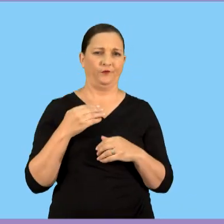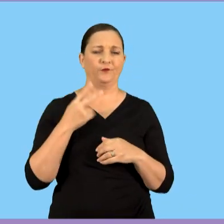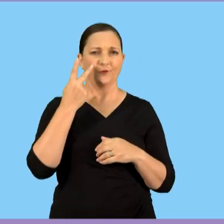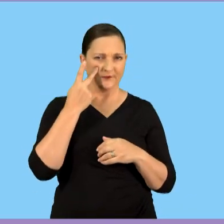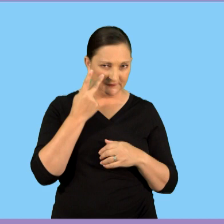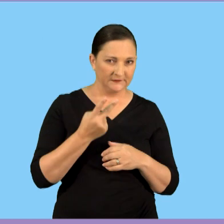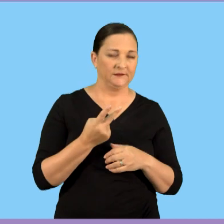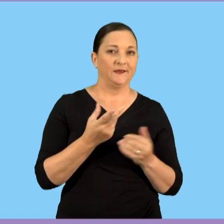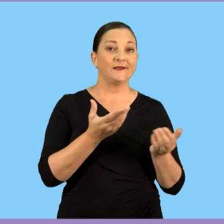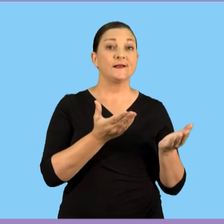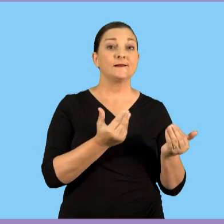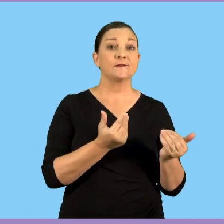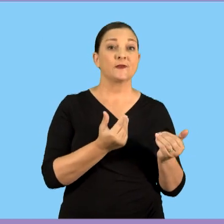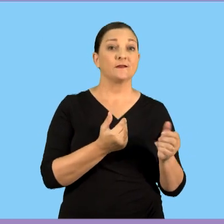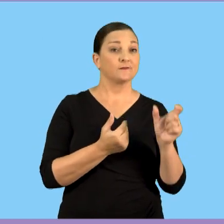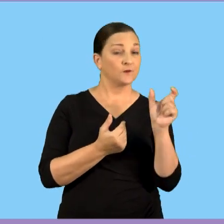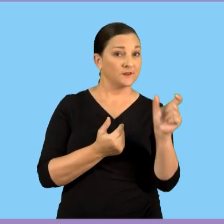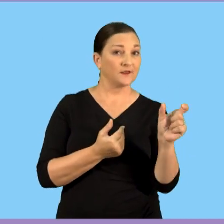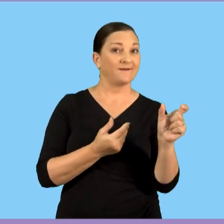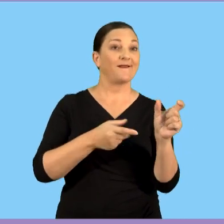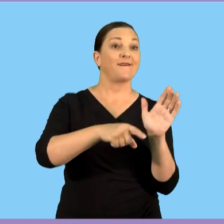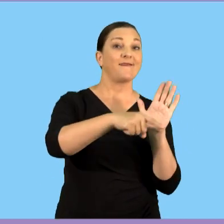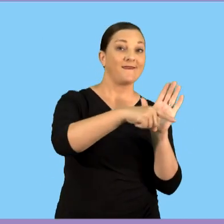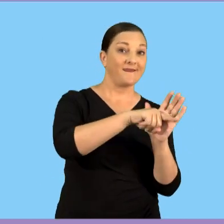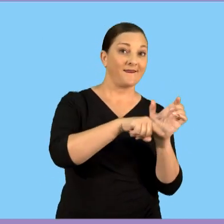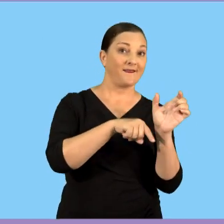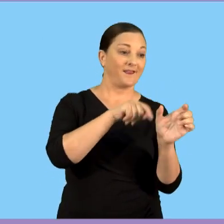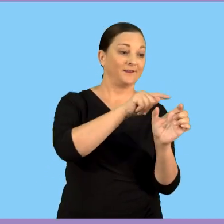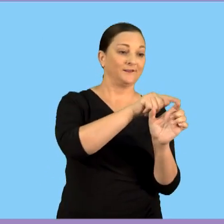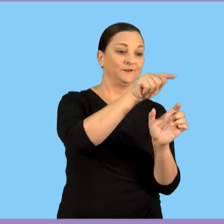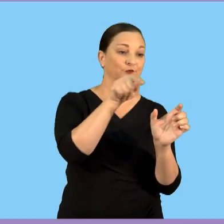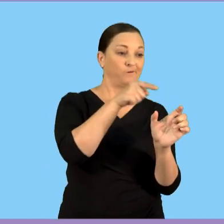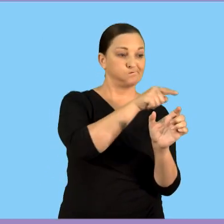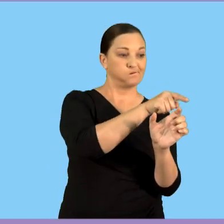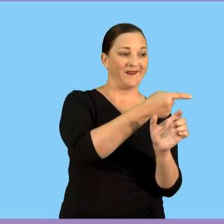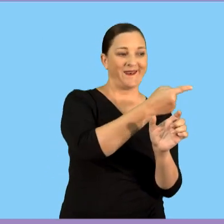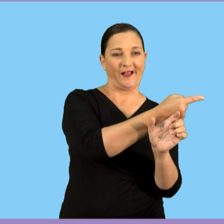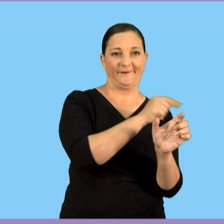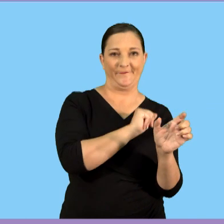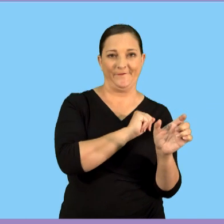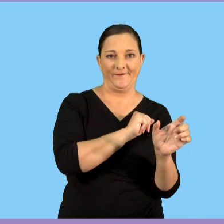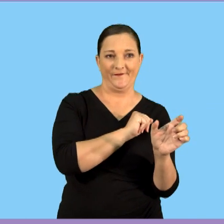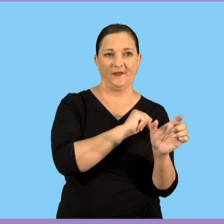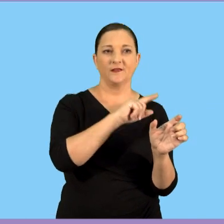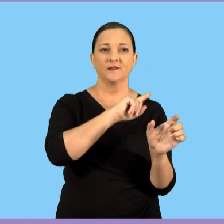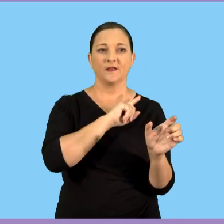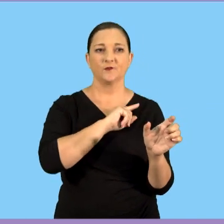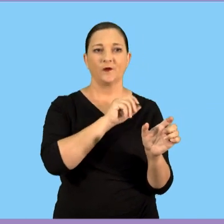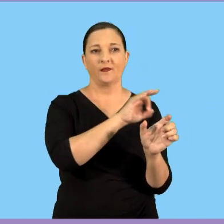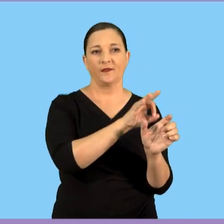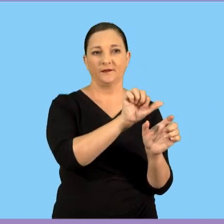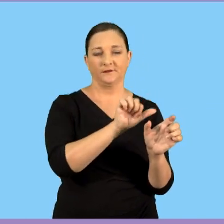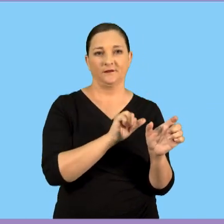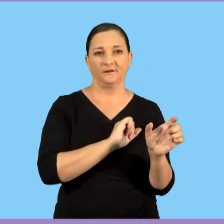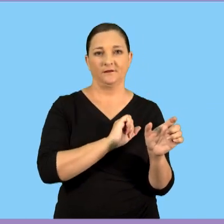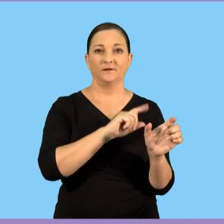confused, we know what they are looking for. They have specified that they are looking for the negative square root of that